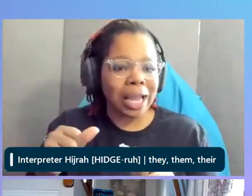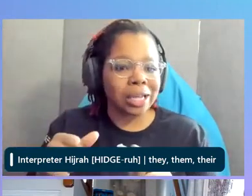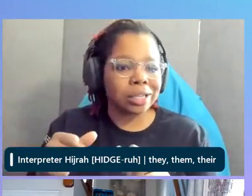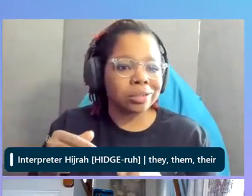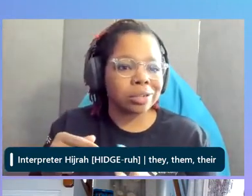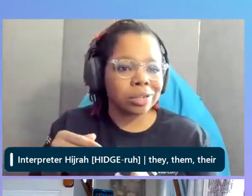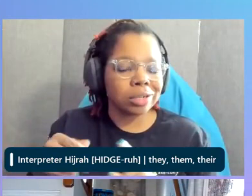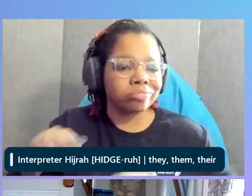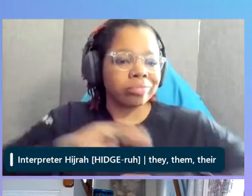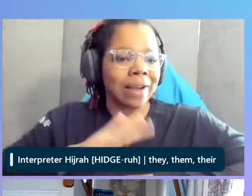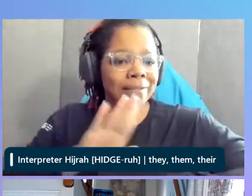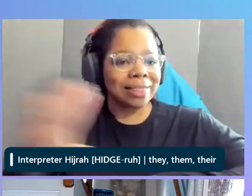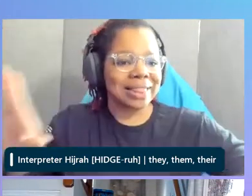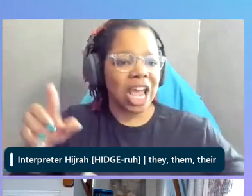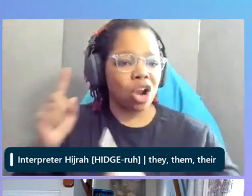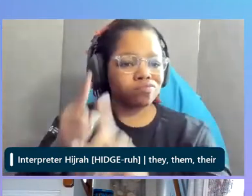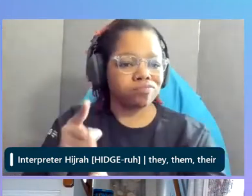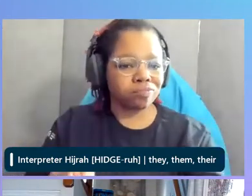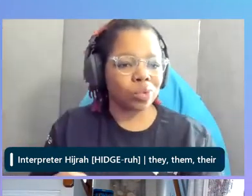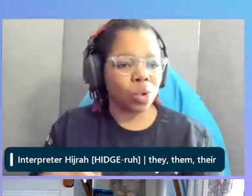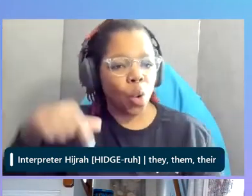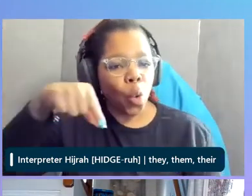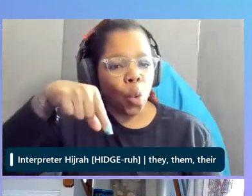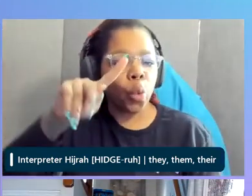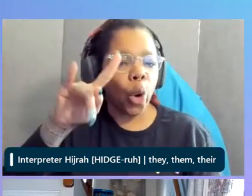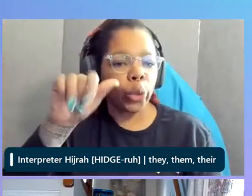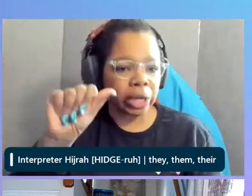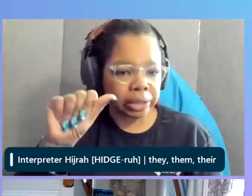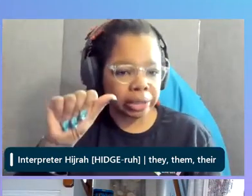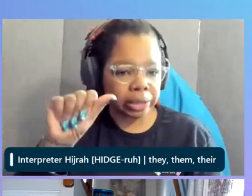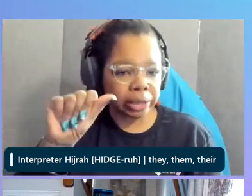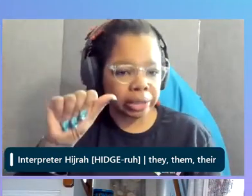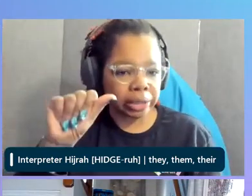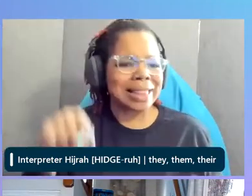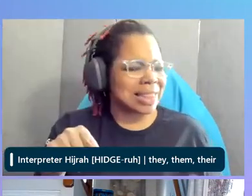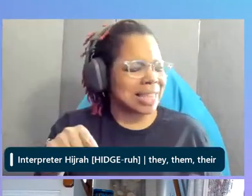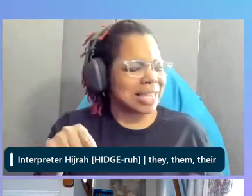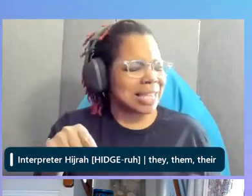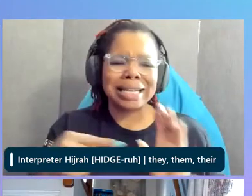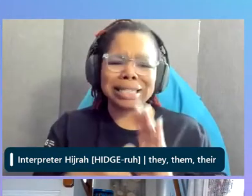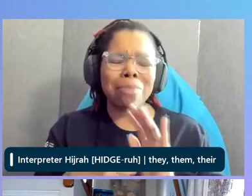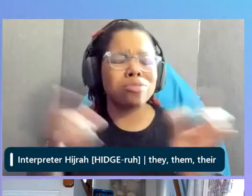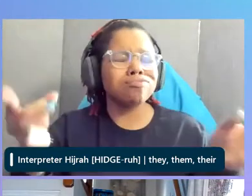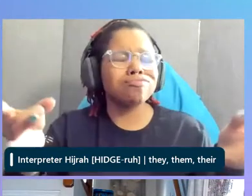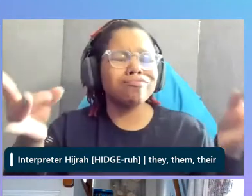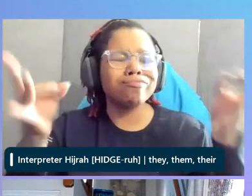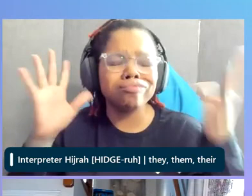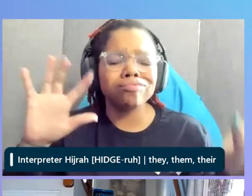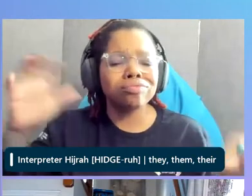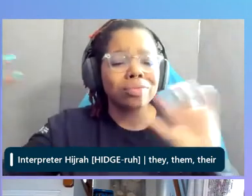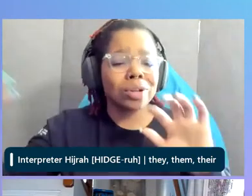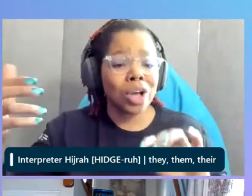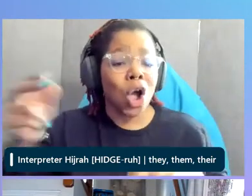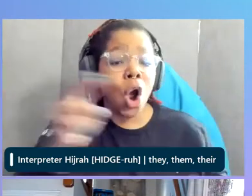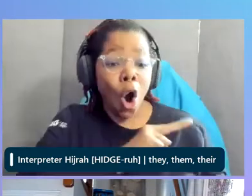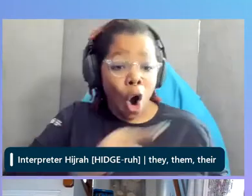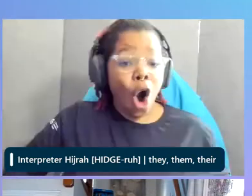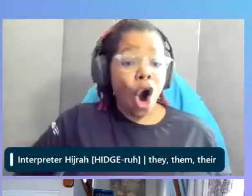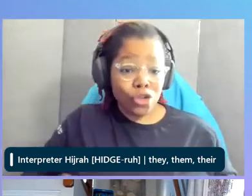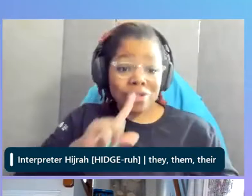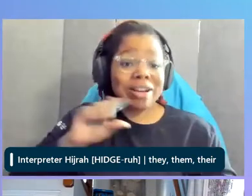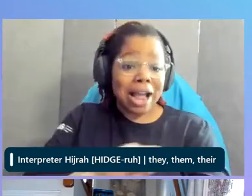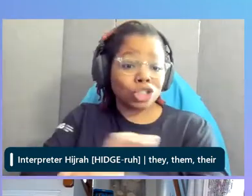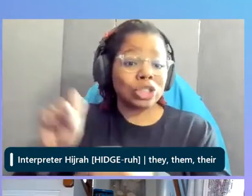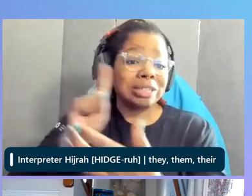right? That was the incentive. And this particular example was such a cluster that Harvard actually did a study on